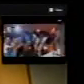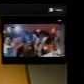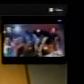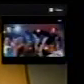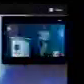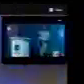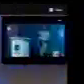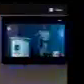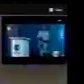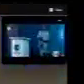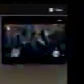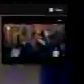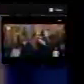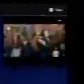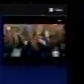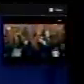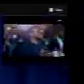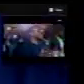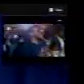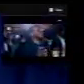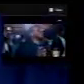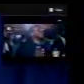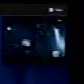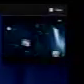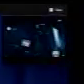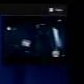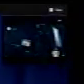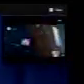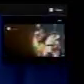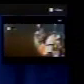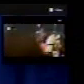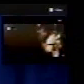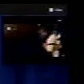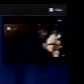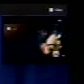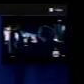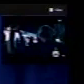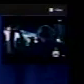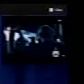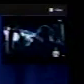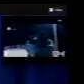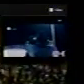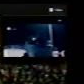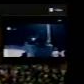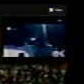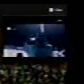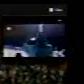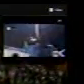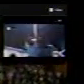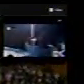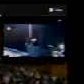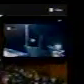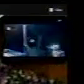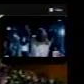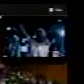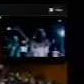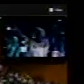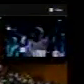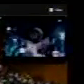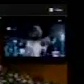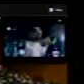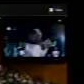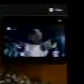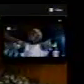rise up, arise and take up your bed. They learned by observation. Number two, he taught them